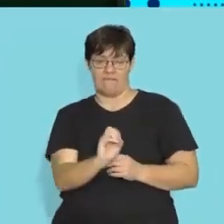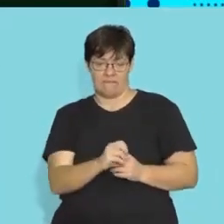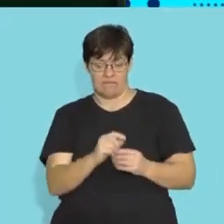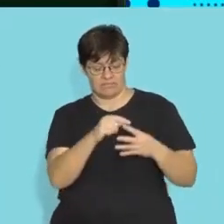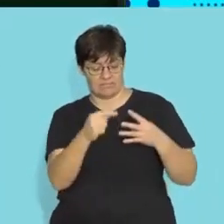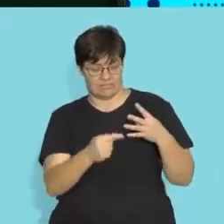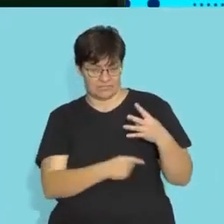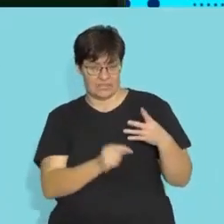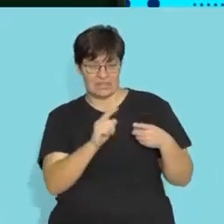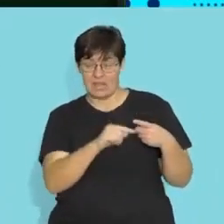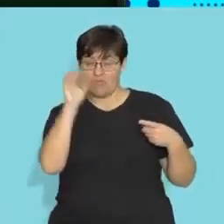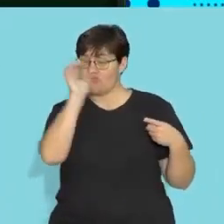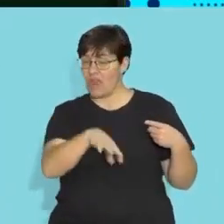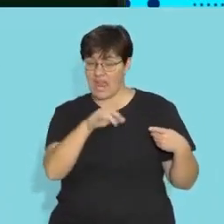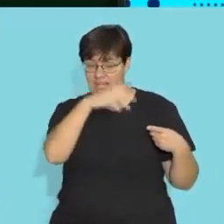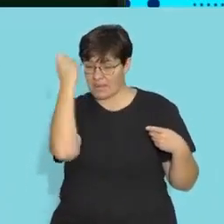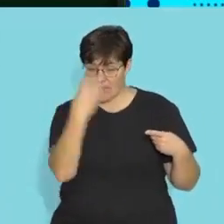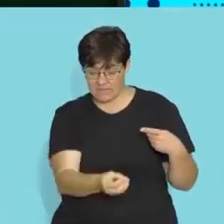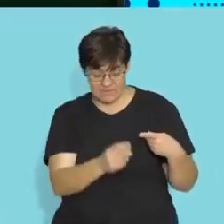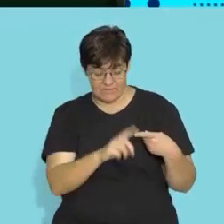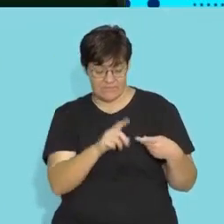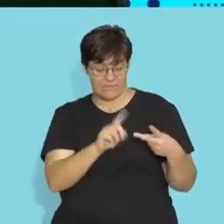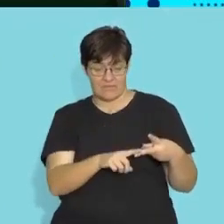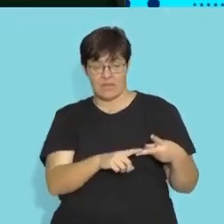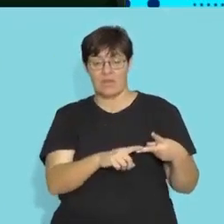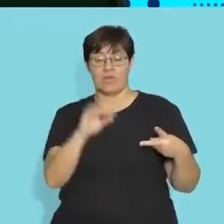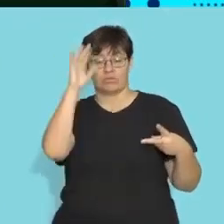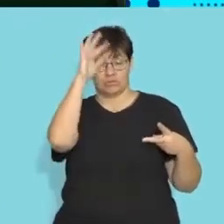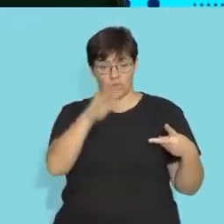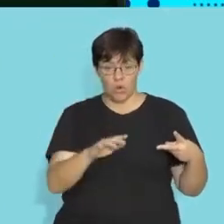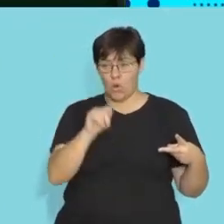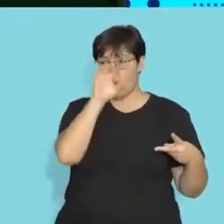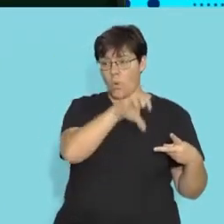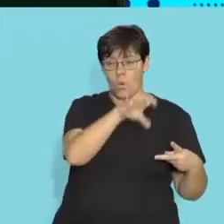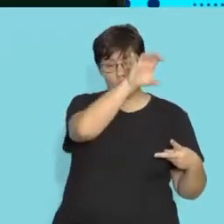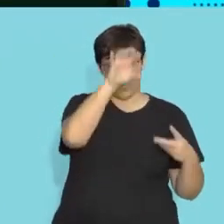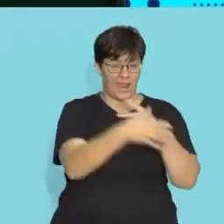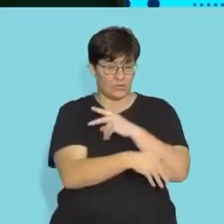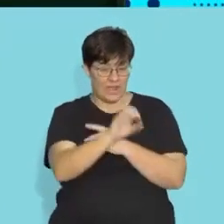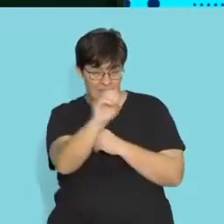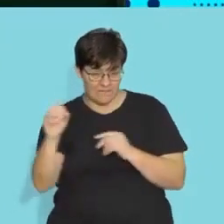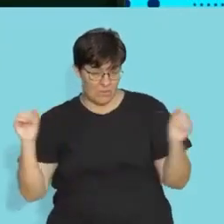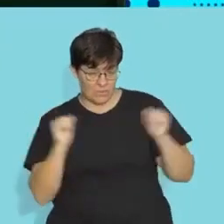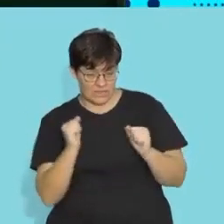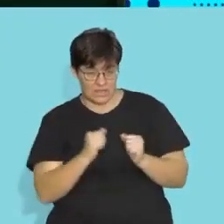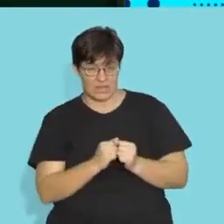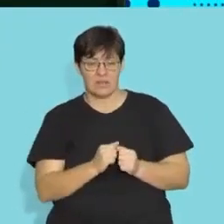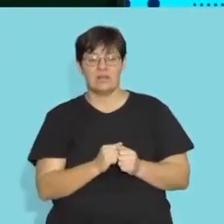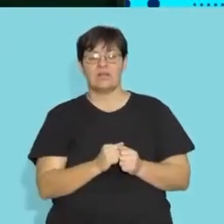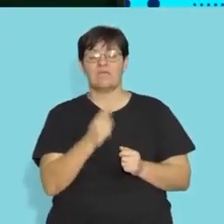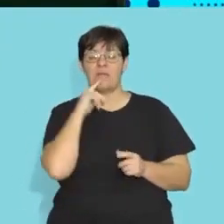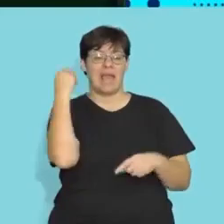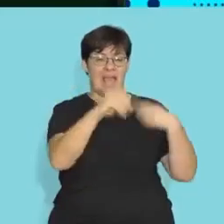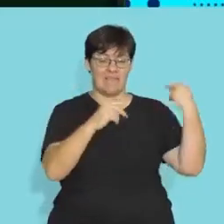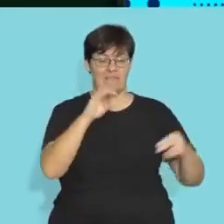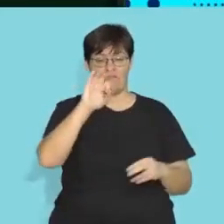South African environment. We see lots of rain during our summer. We experience snow in certain parts of the country during winter.